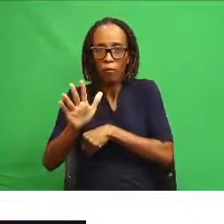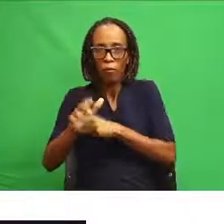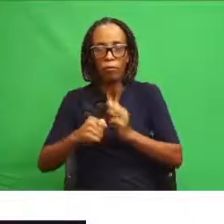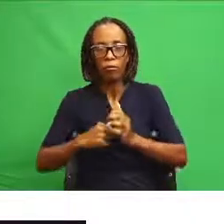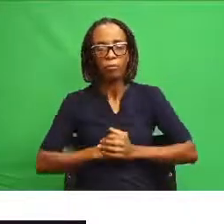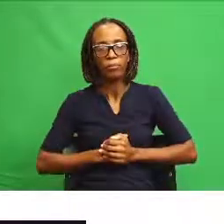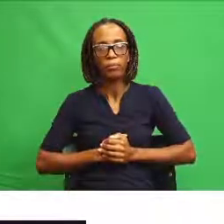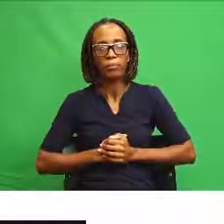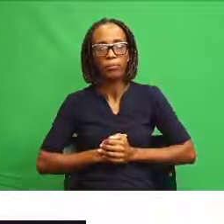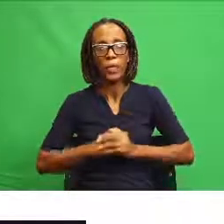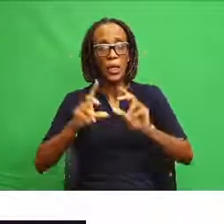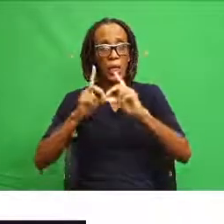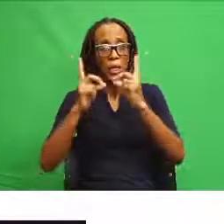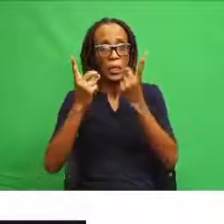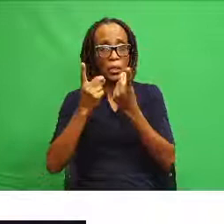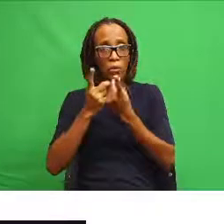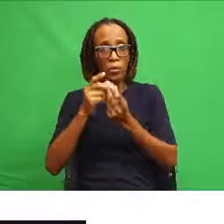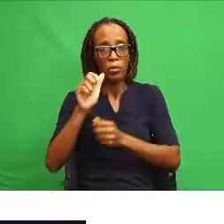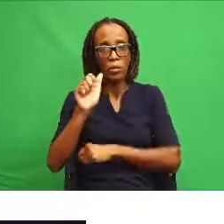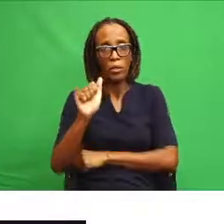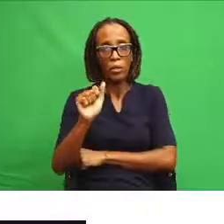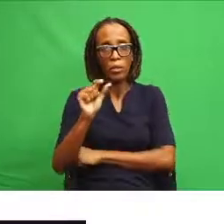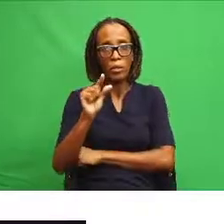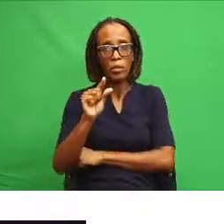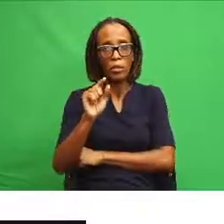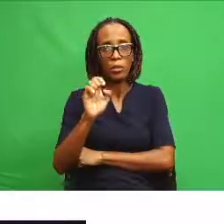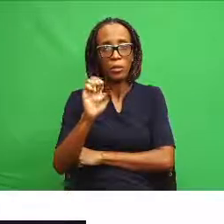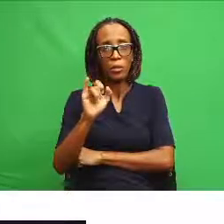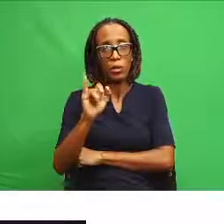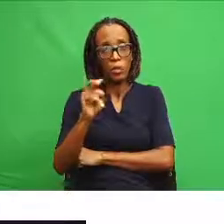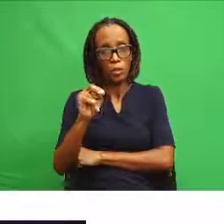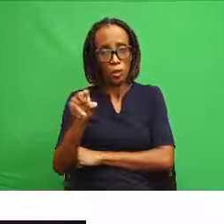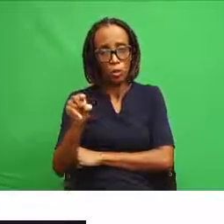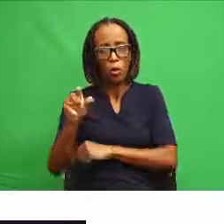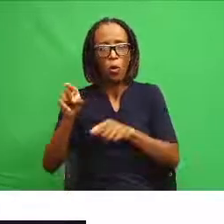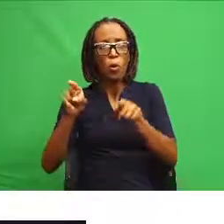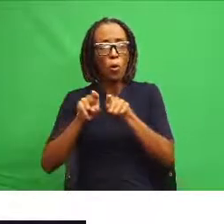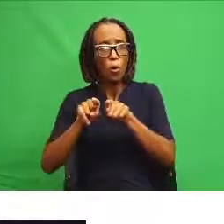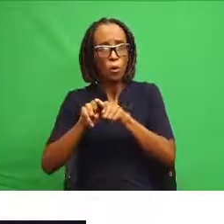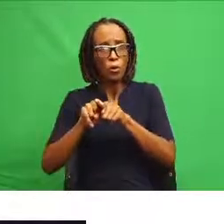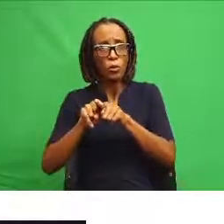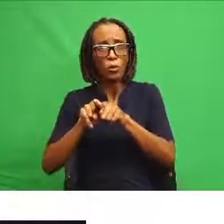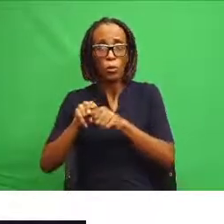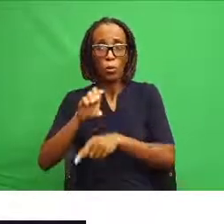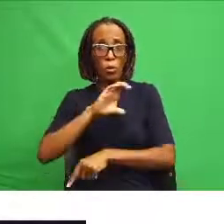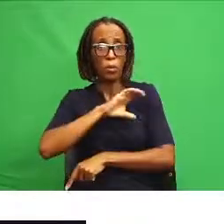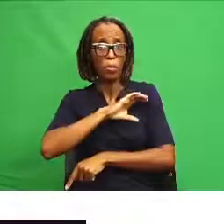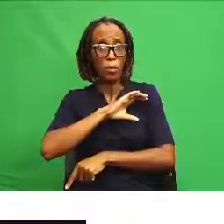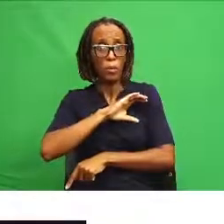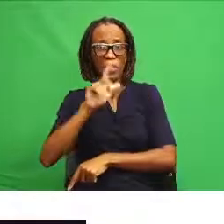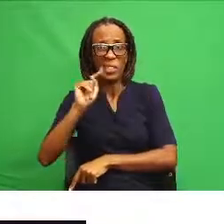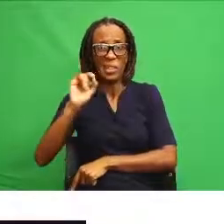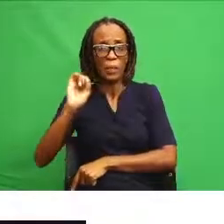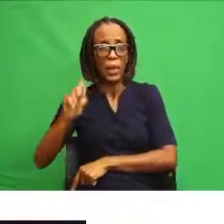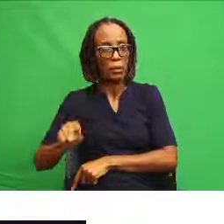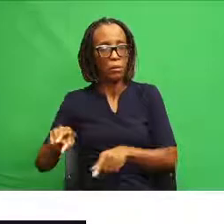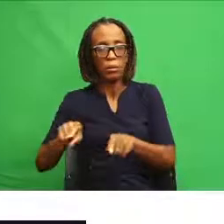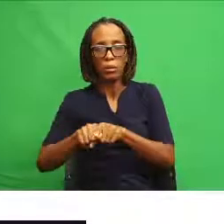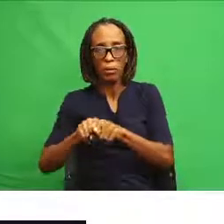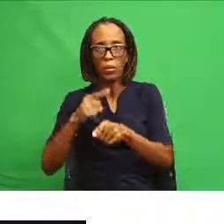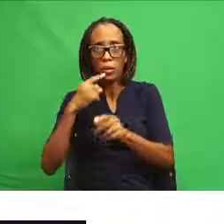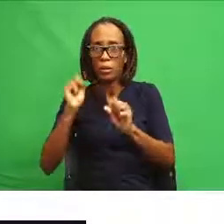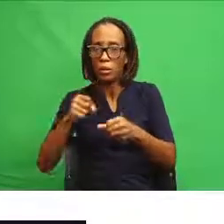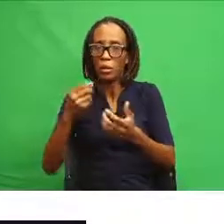Division of Aging of the Ministry of Social Development and Family Services and the Trinidad and Tobago Police Service indicate that